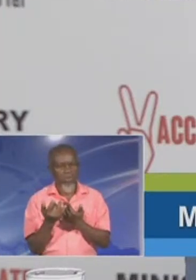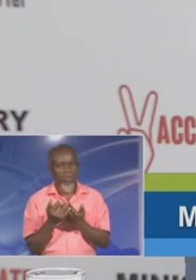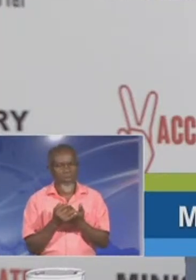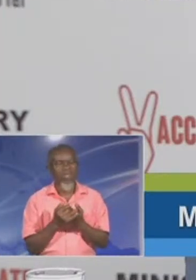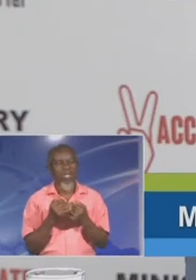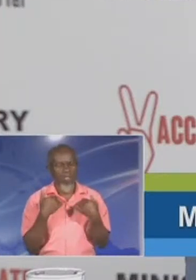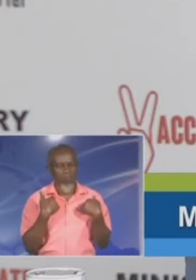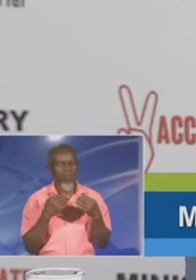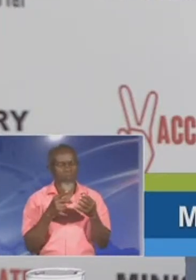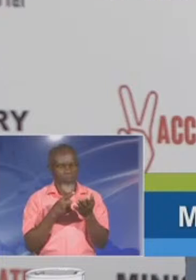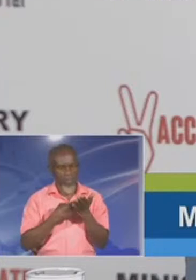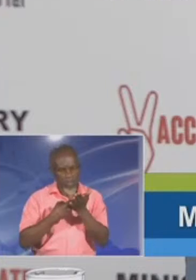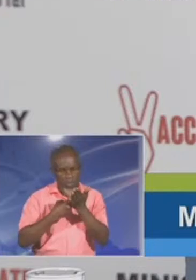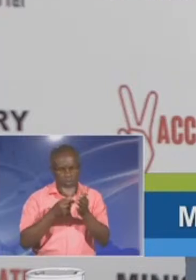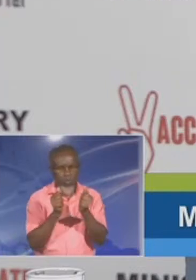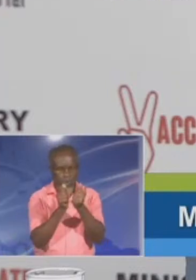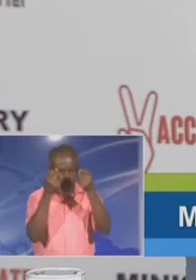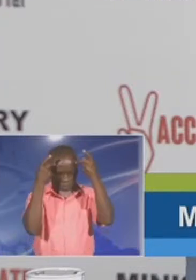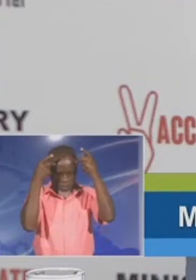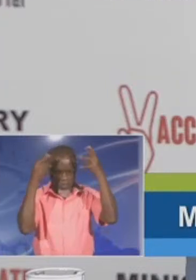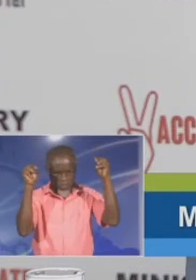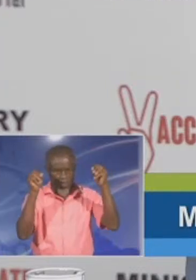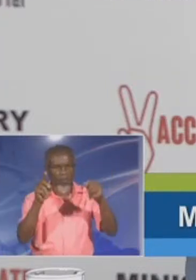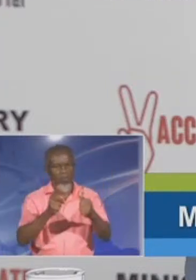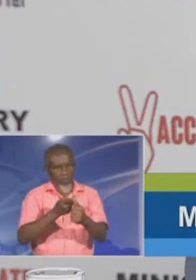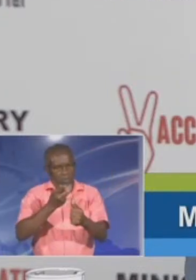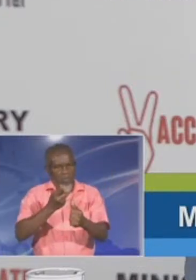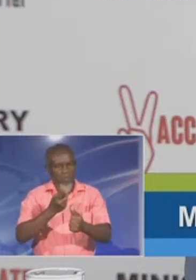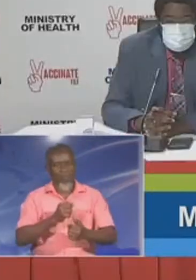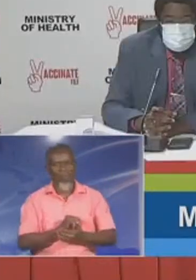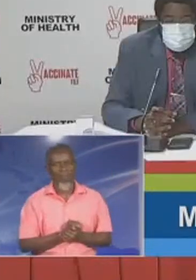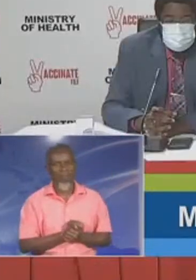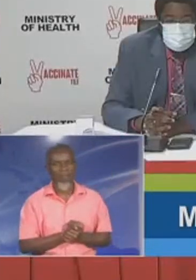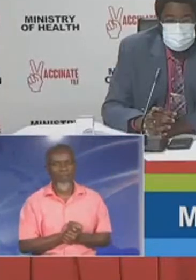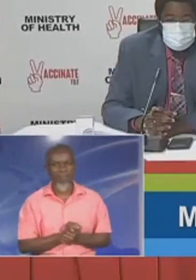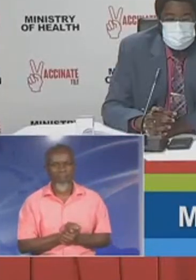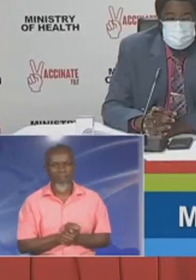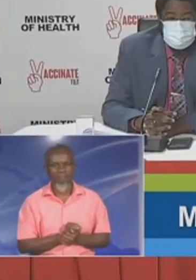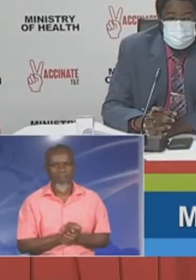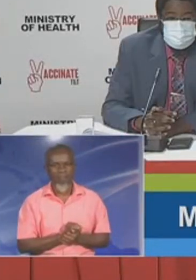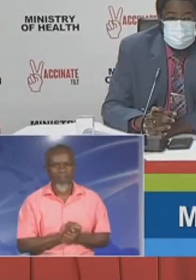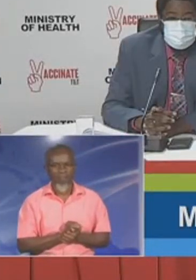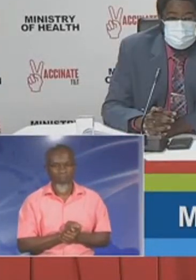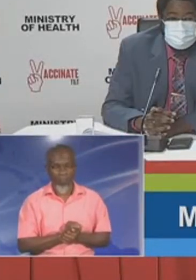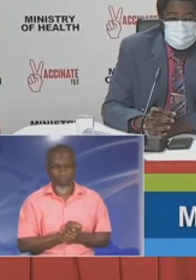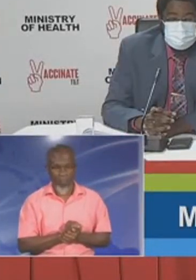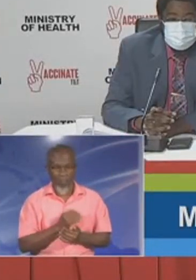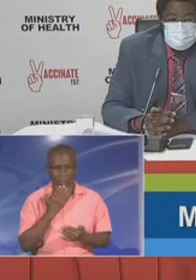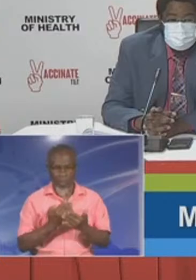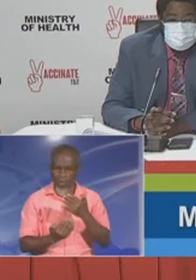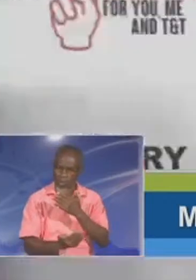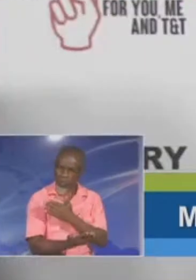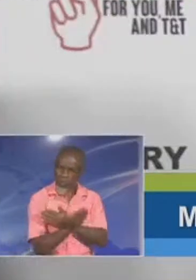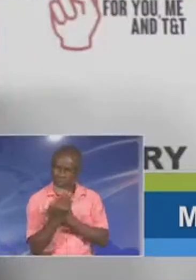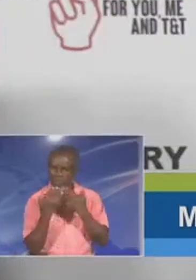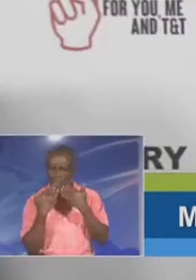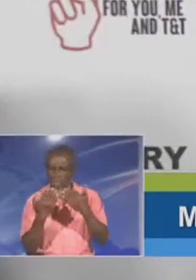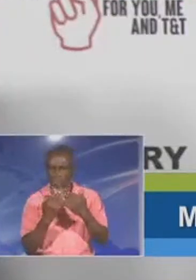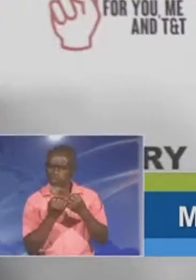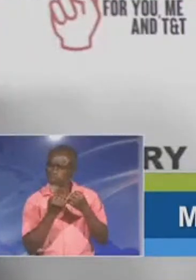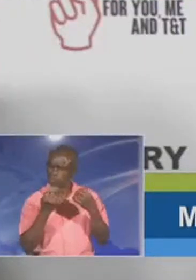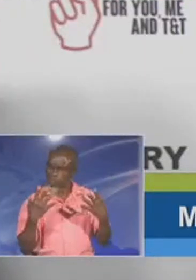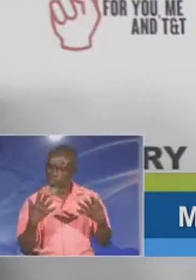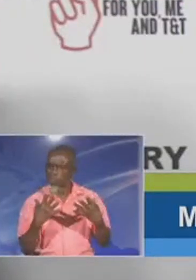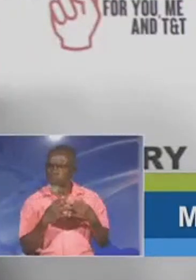we've actually spoken with the Prime Minister. Thank you. And Dr. Richards, the second question. Good morning. Thank you very much, Ms.